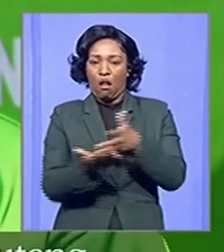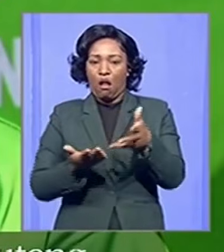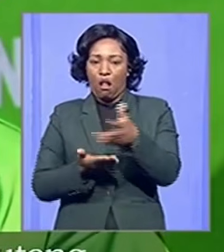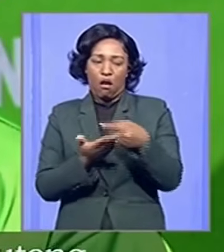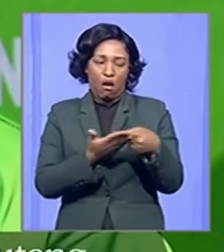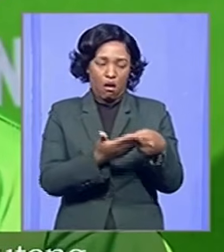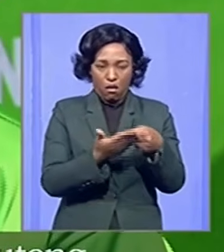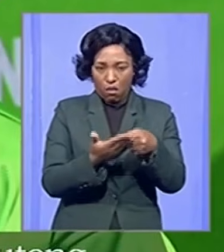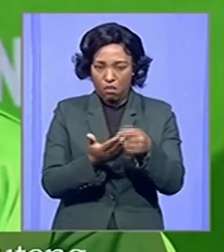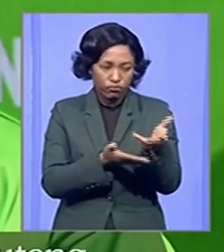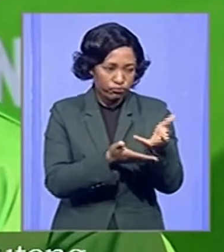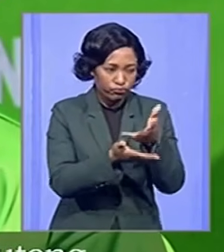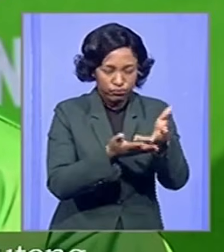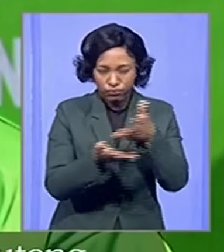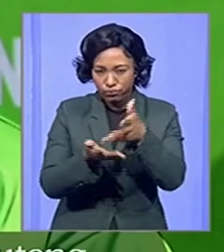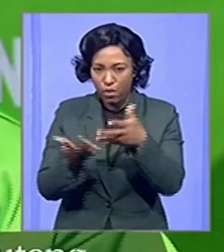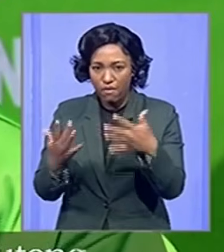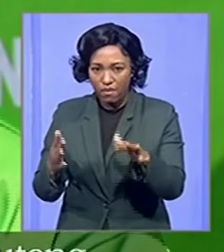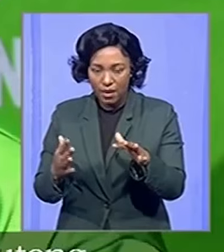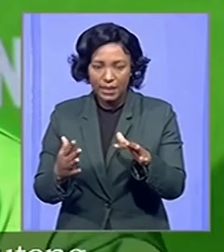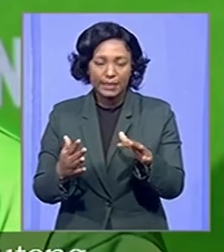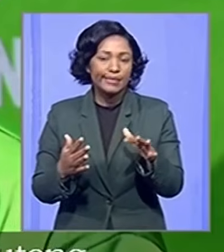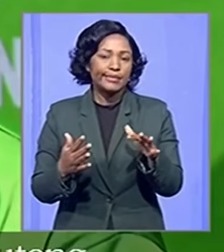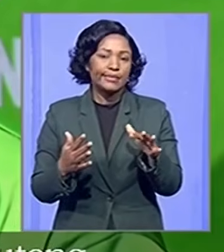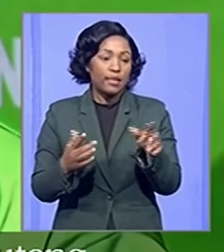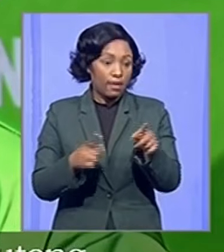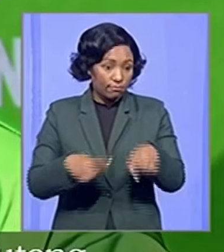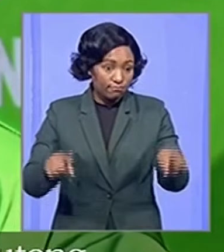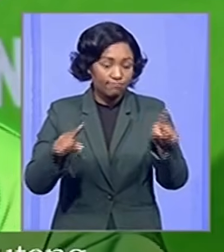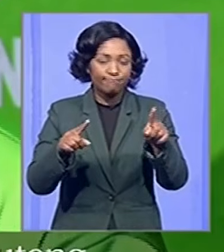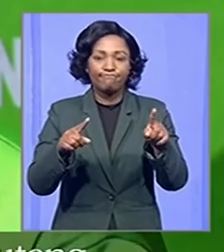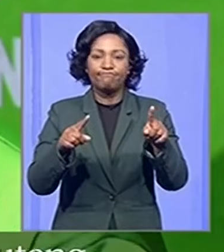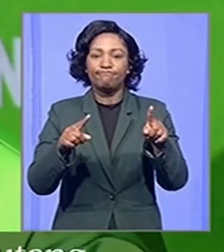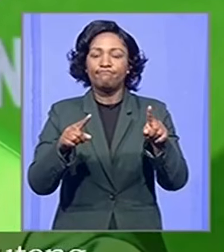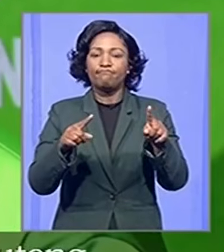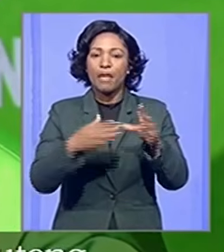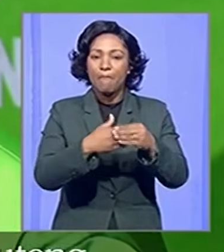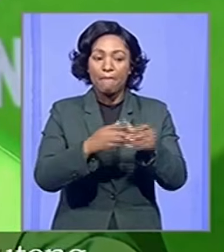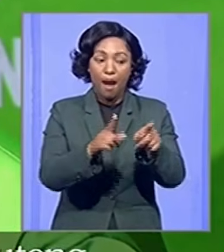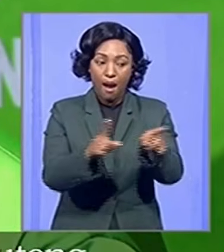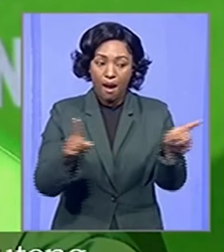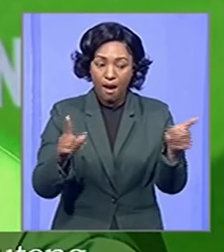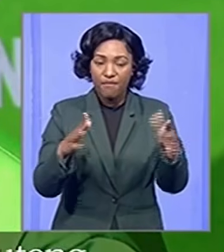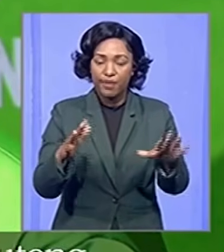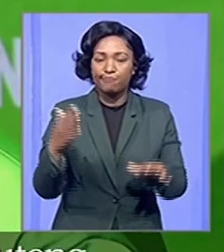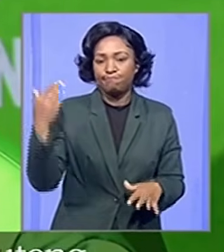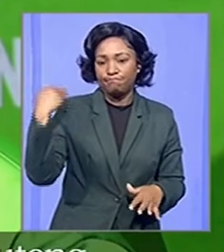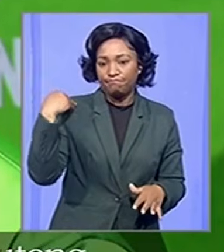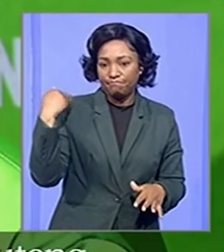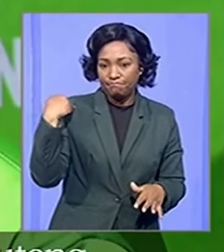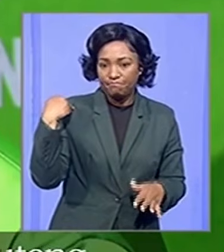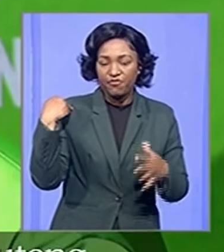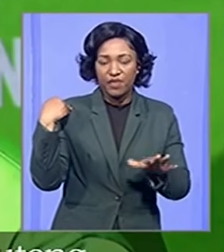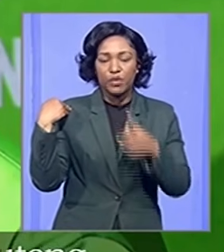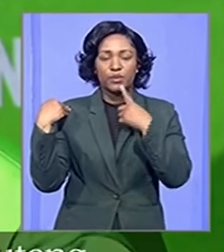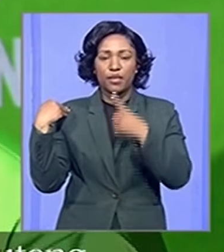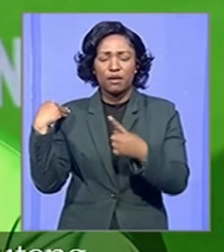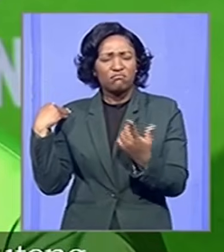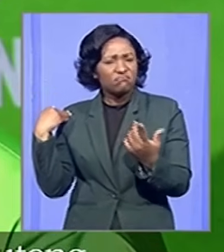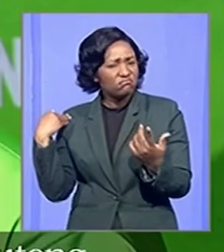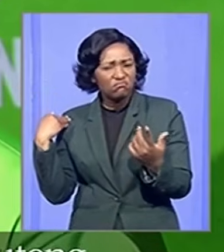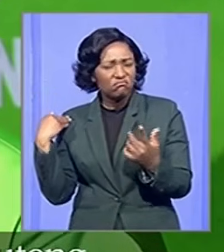our structures said, guys, please, we cannot really let the residents of